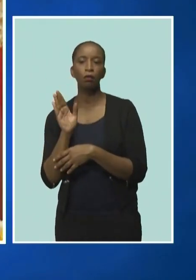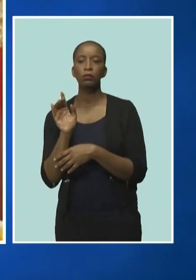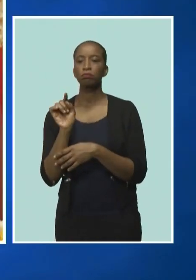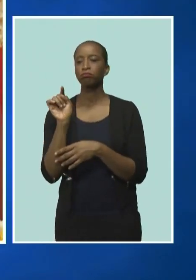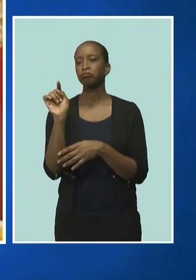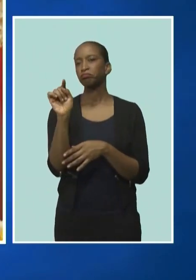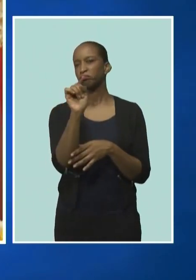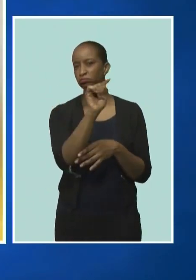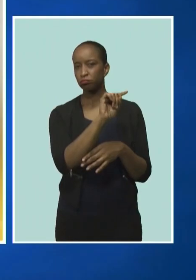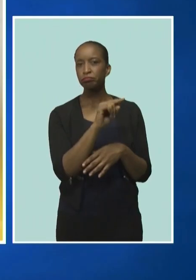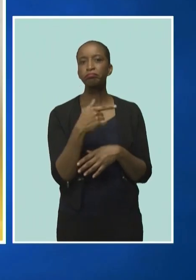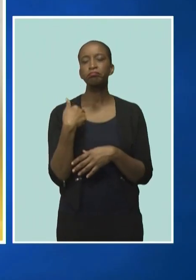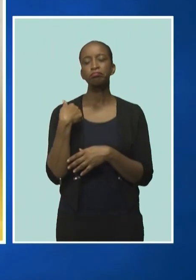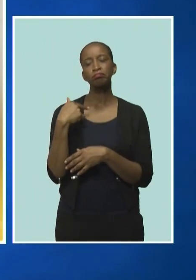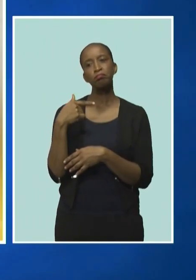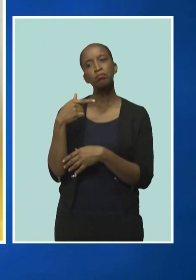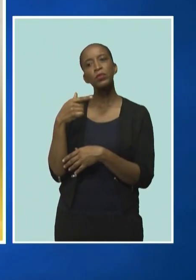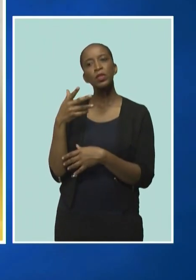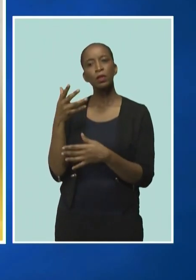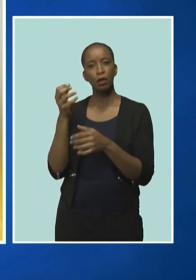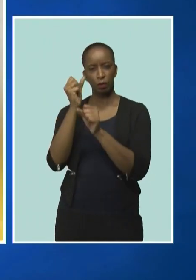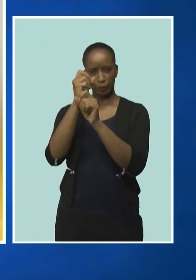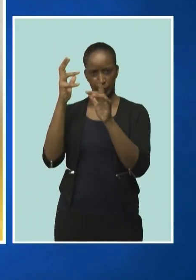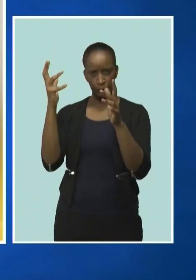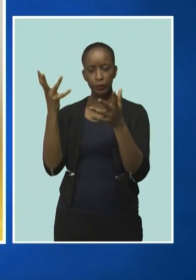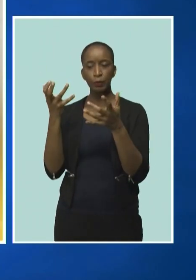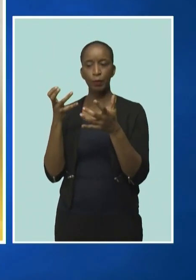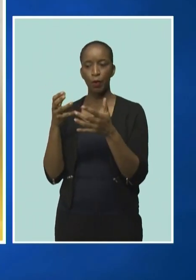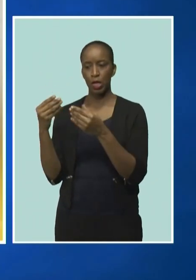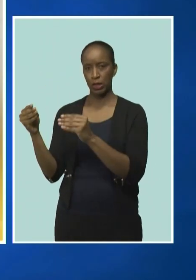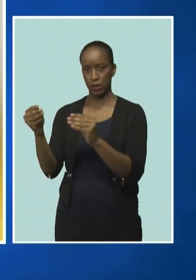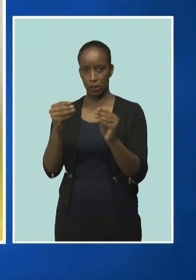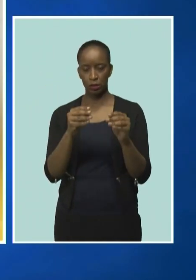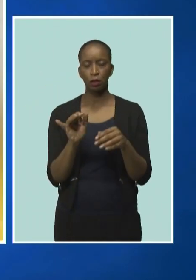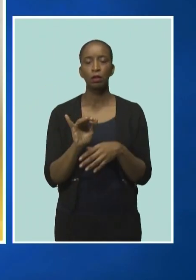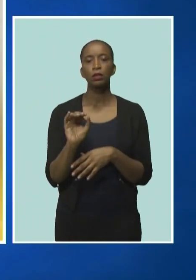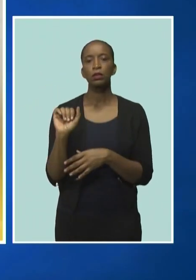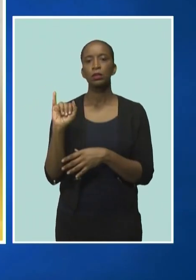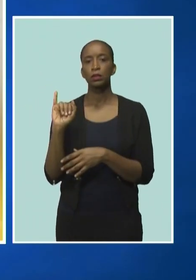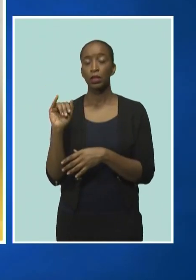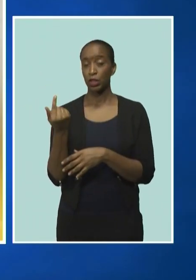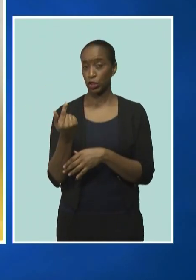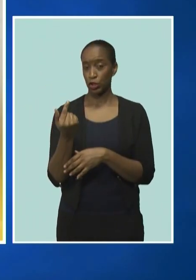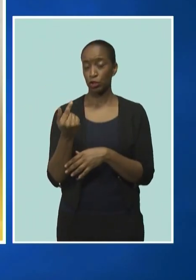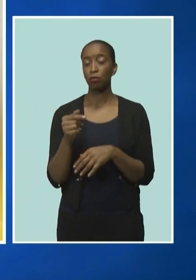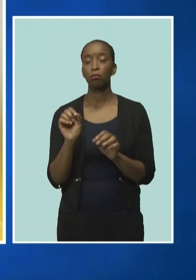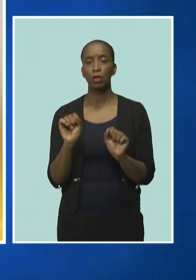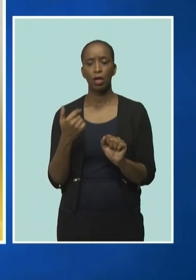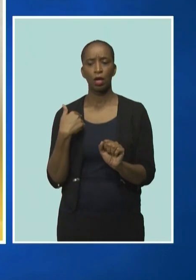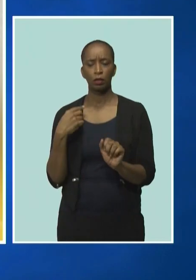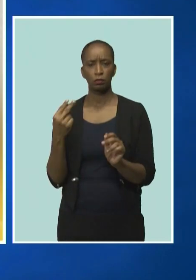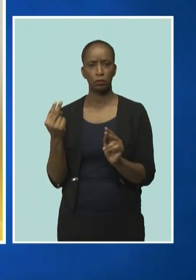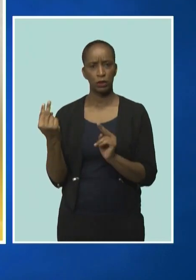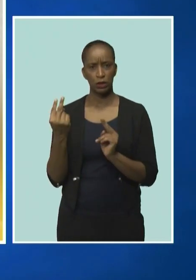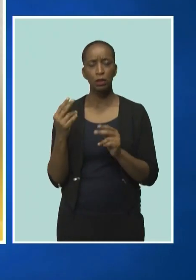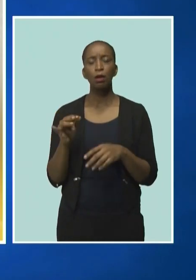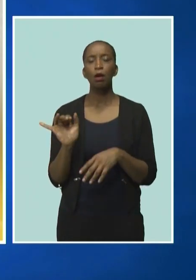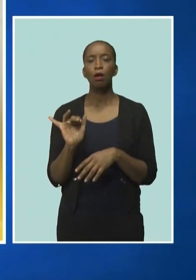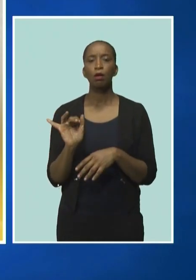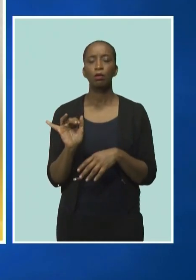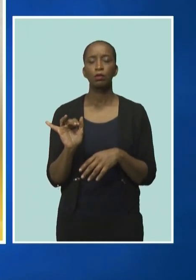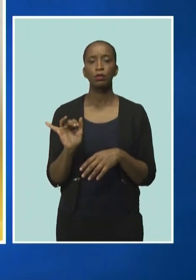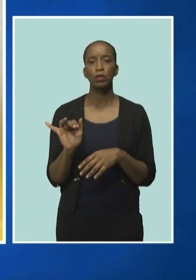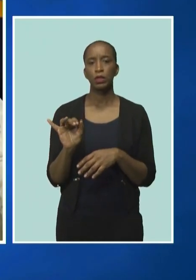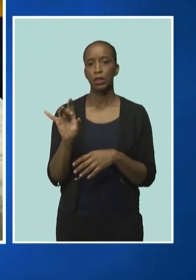that's long-term vision. So you can follow me on Instagram. I am there at Soapful Caribbean, and you can give us a call on our sign